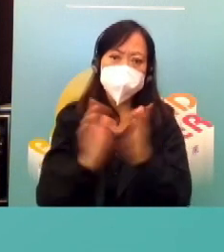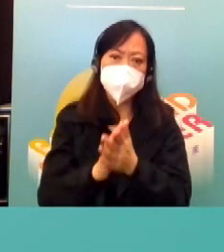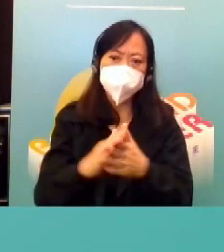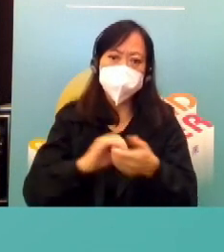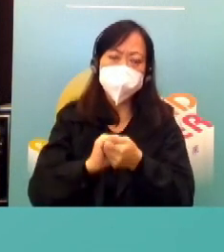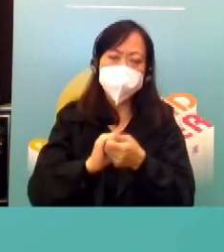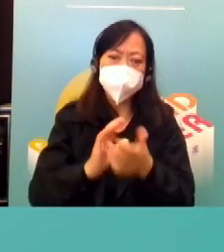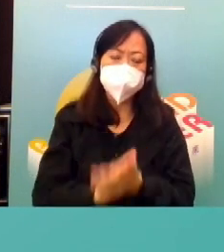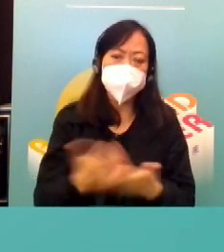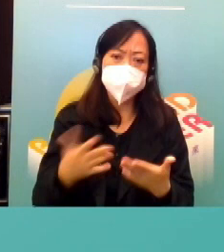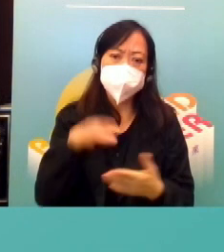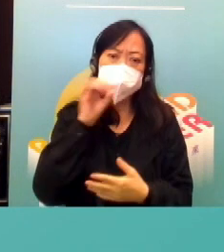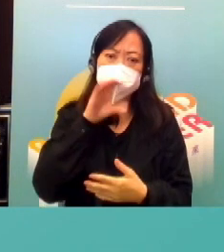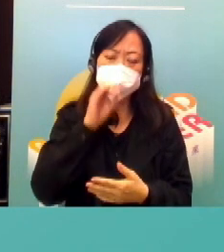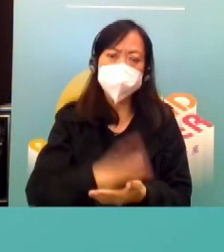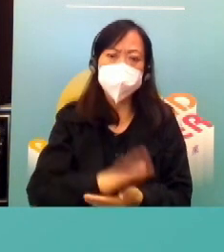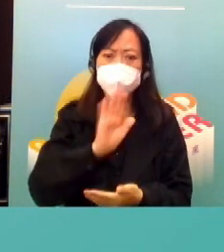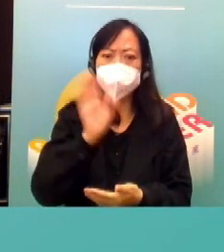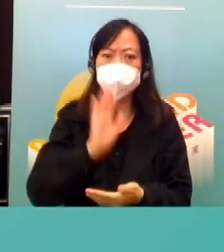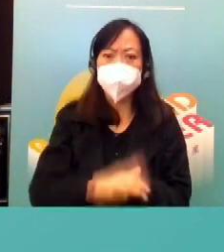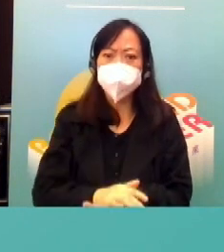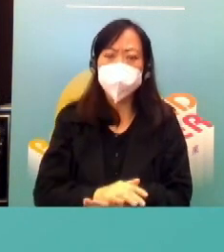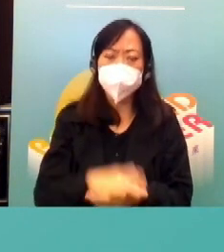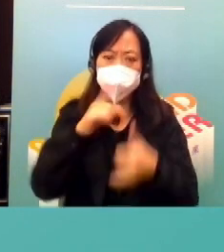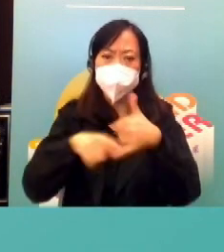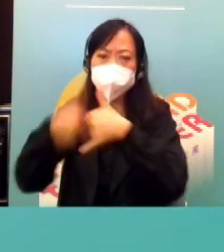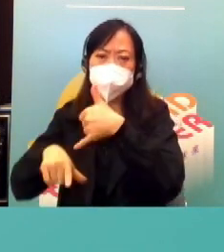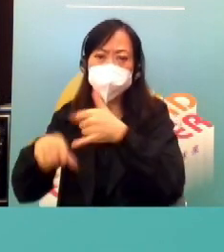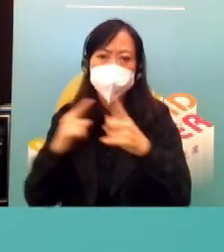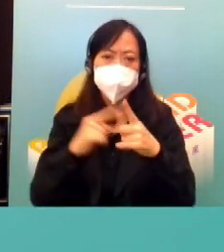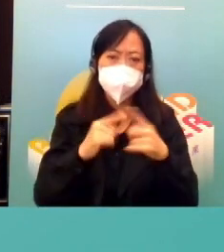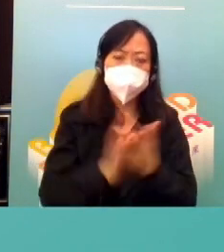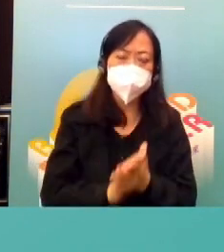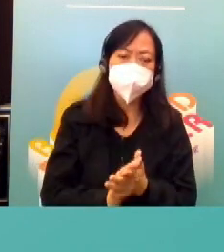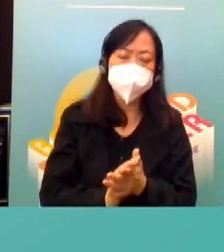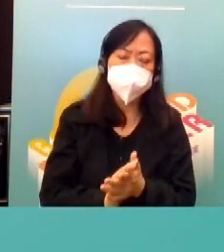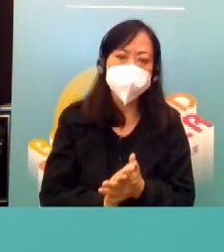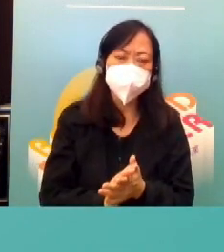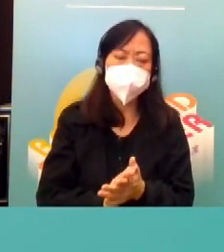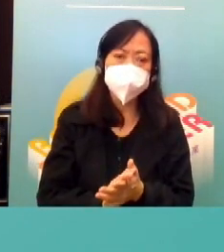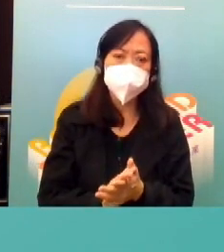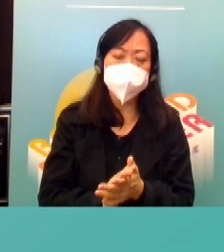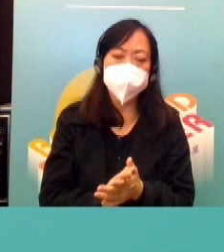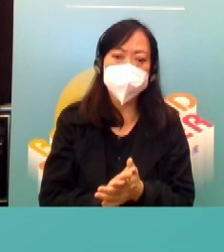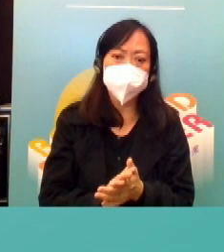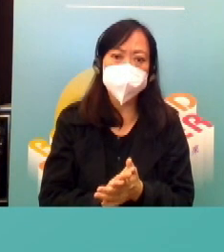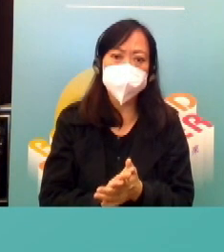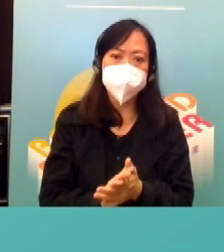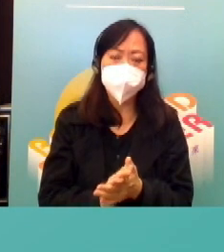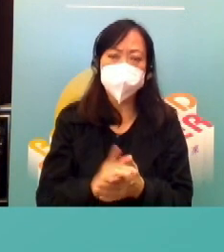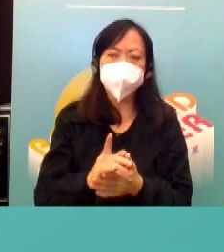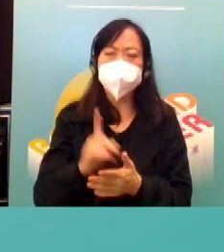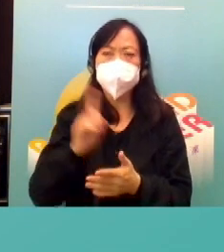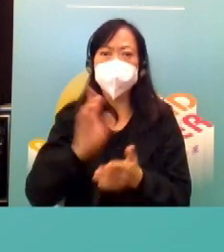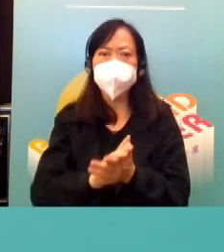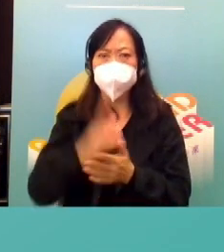cross. Look at this Venn diagram. It's the overlapping area. How government could work with businesses, how business could work with nonprofit or